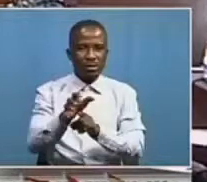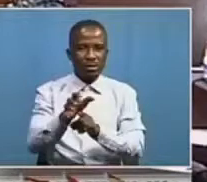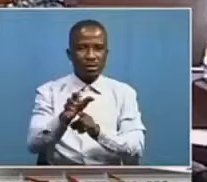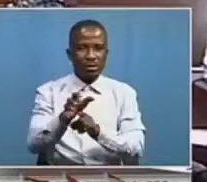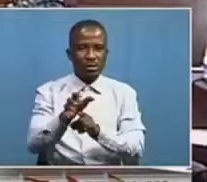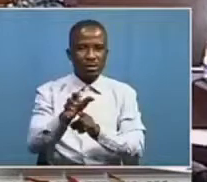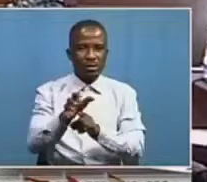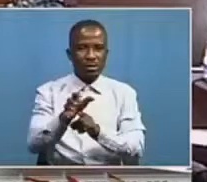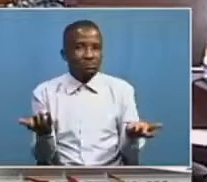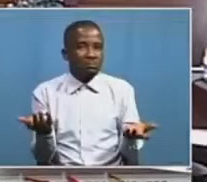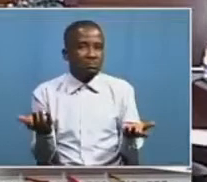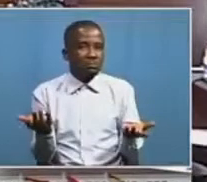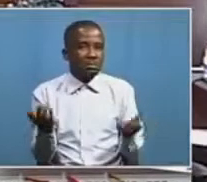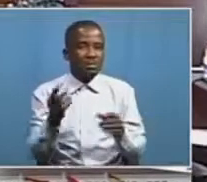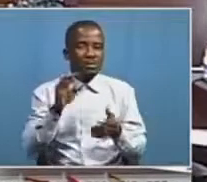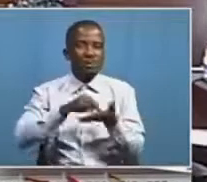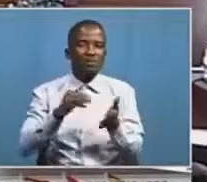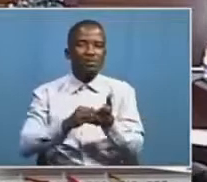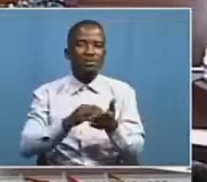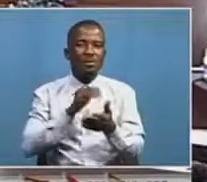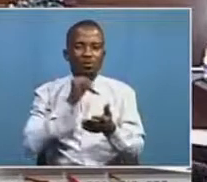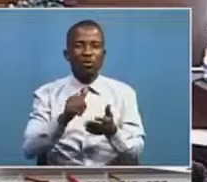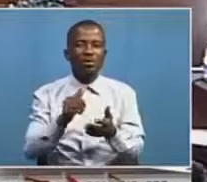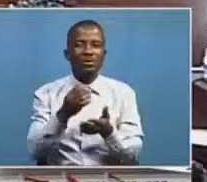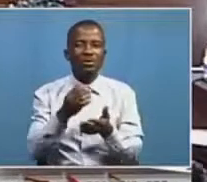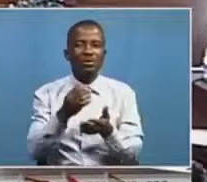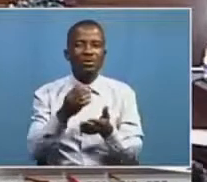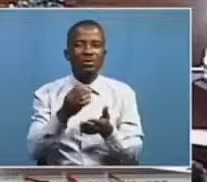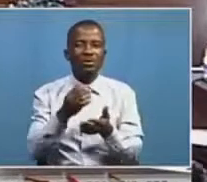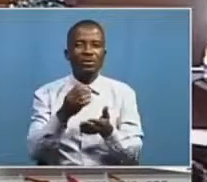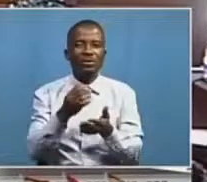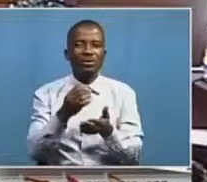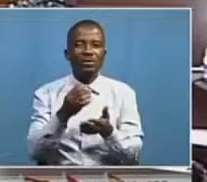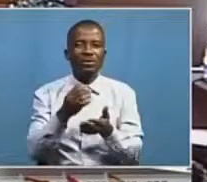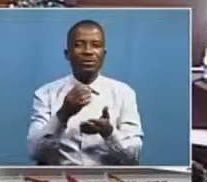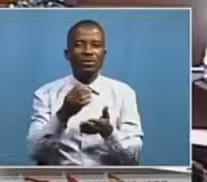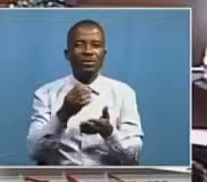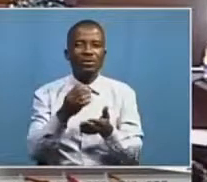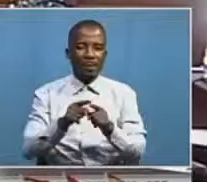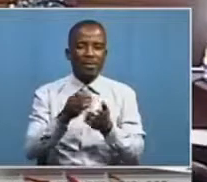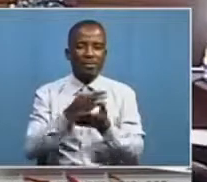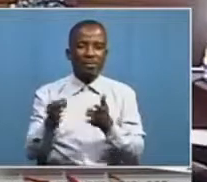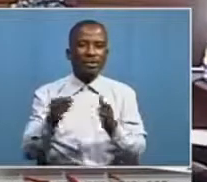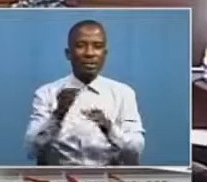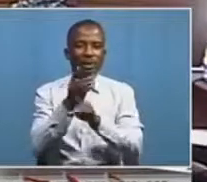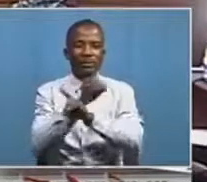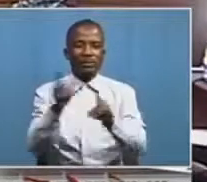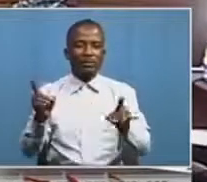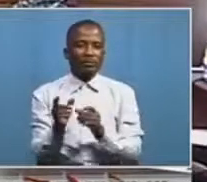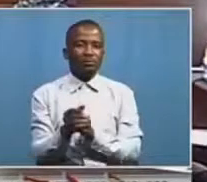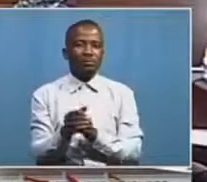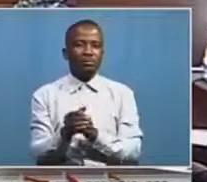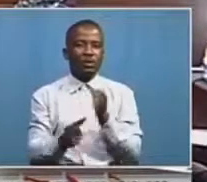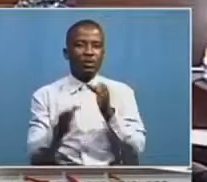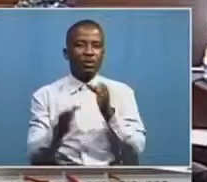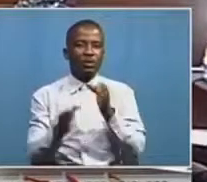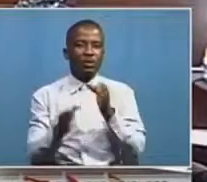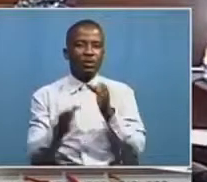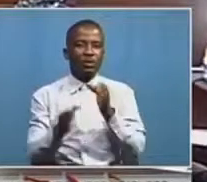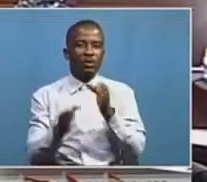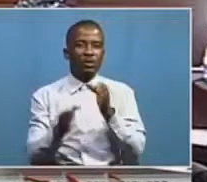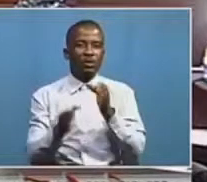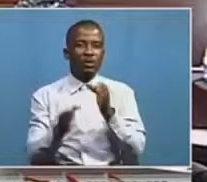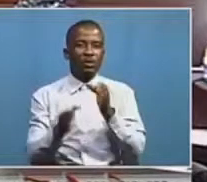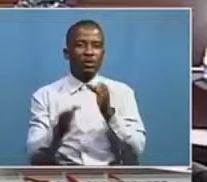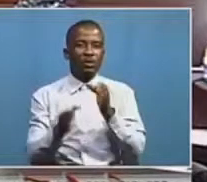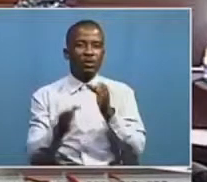only to fail one's party, but also to fail our democracy. The courts must frown upon any such inaction, reluctance, and